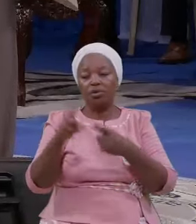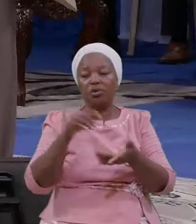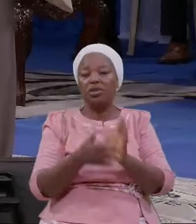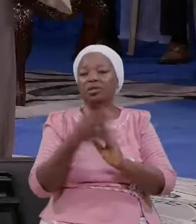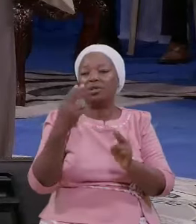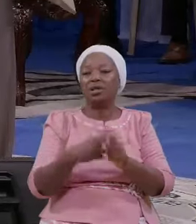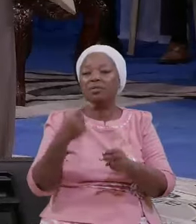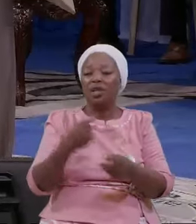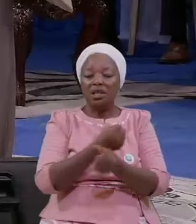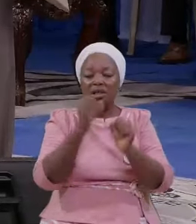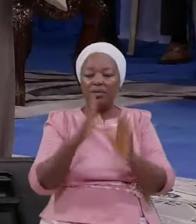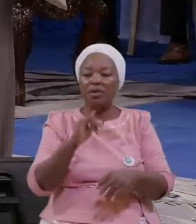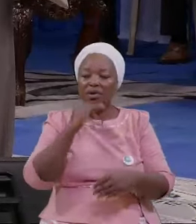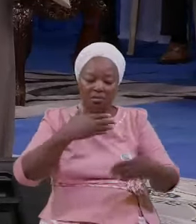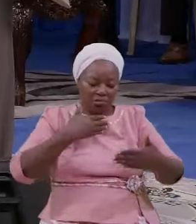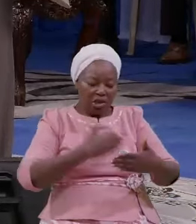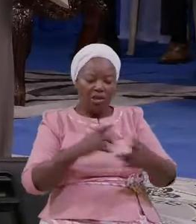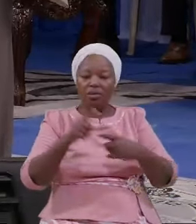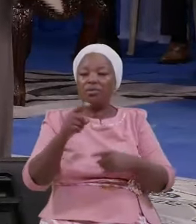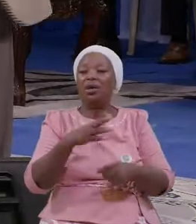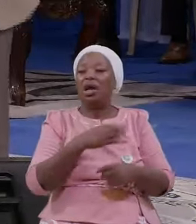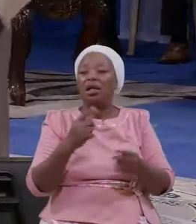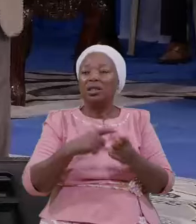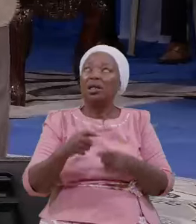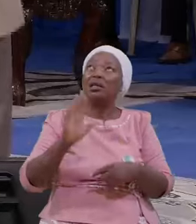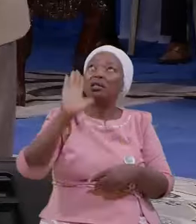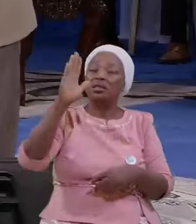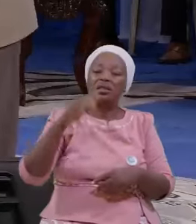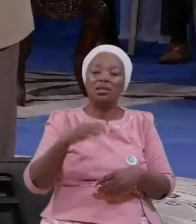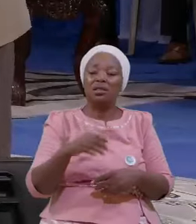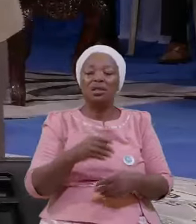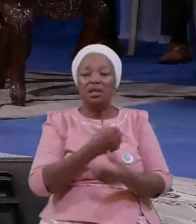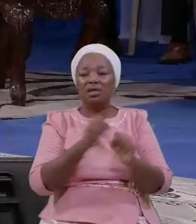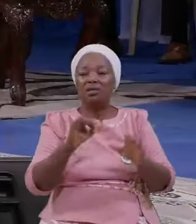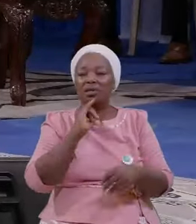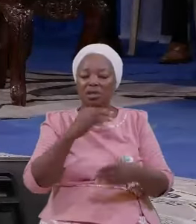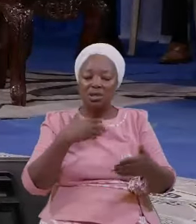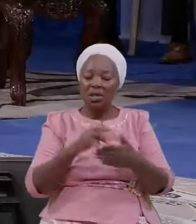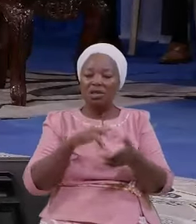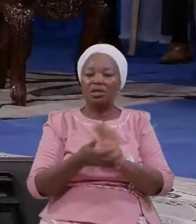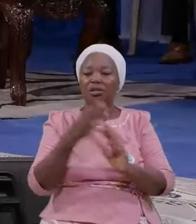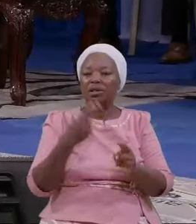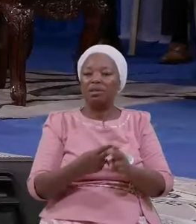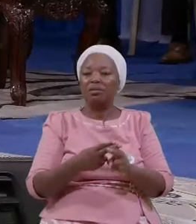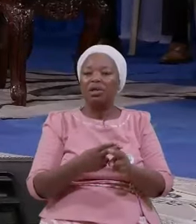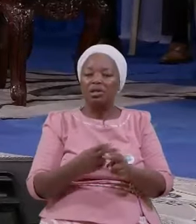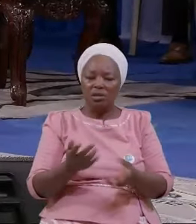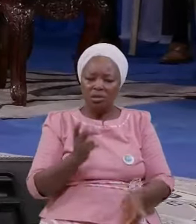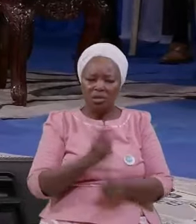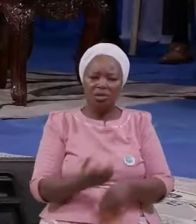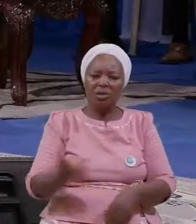near. The salvation is near. Just raise up that hand. Amen. And God bless